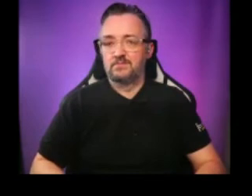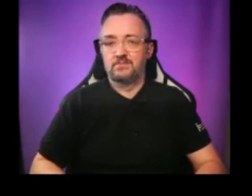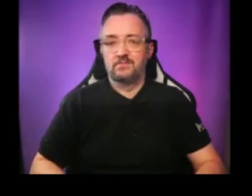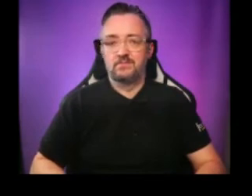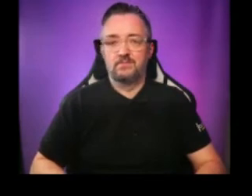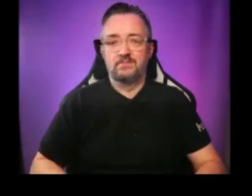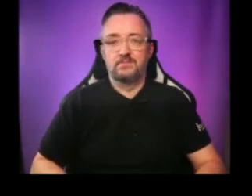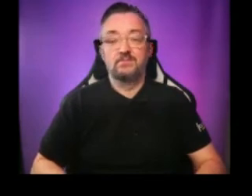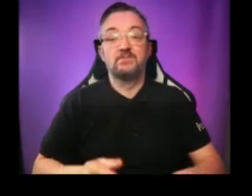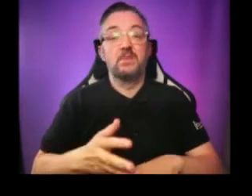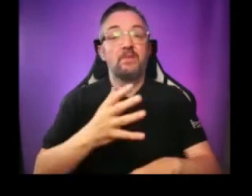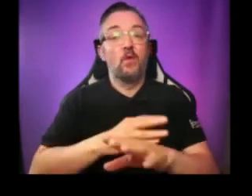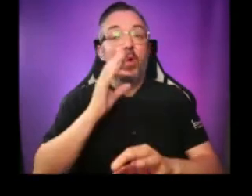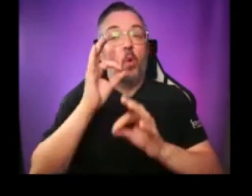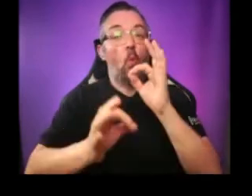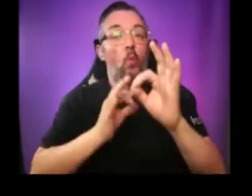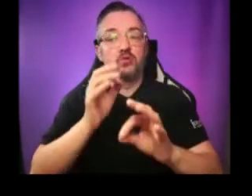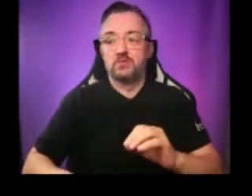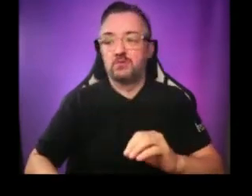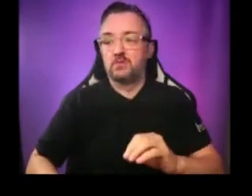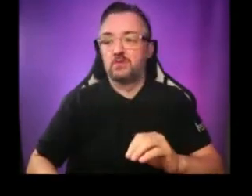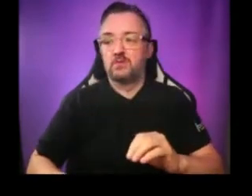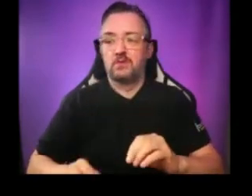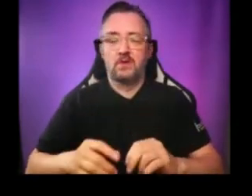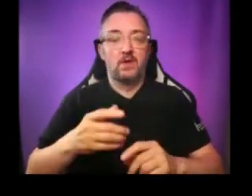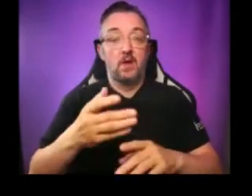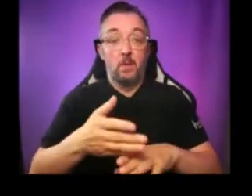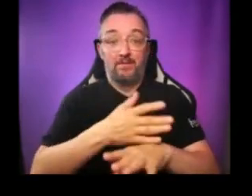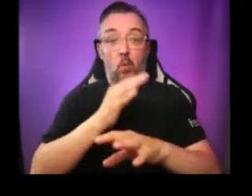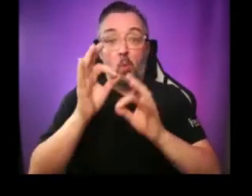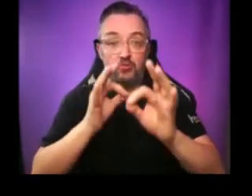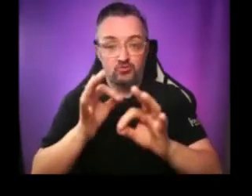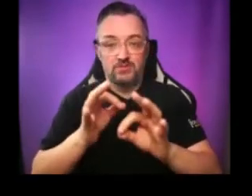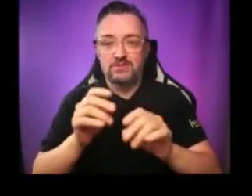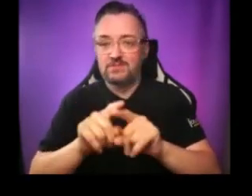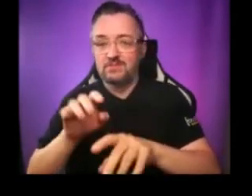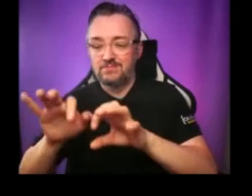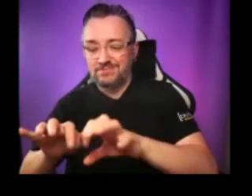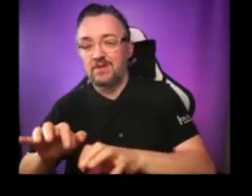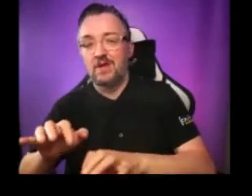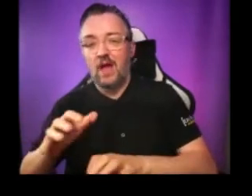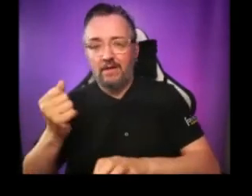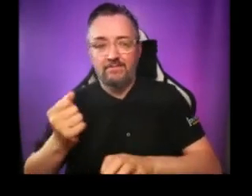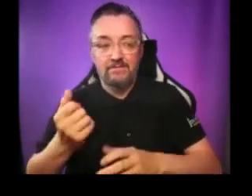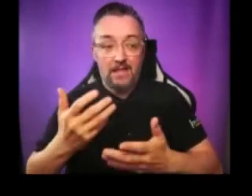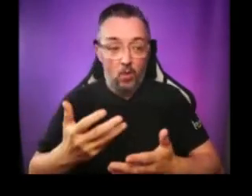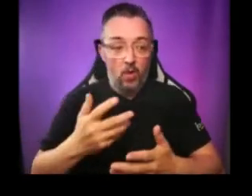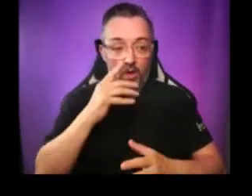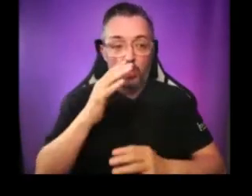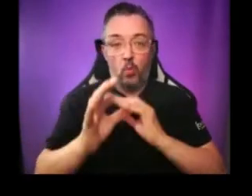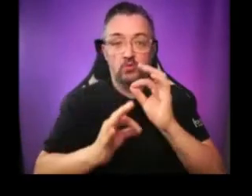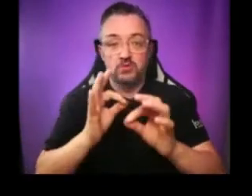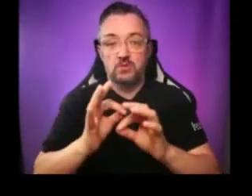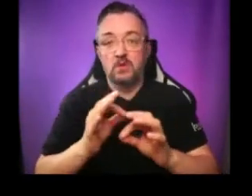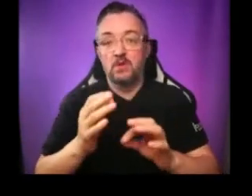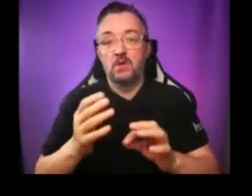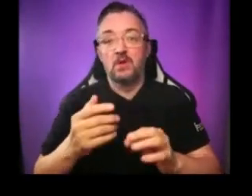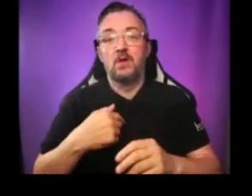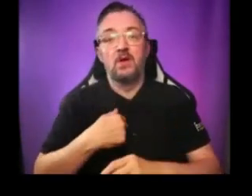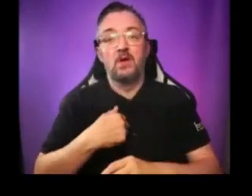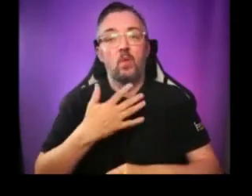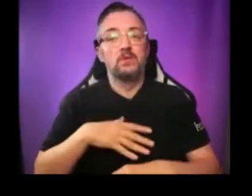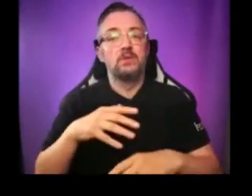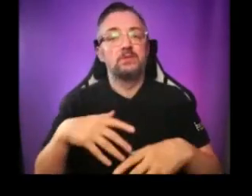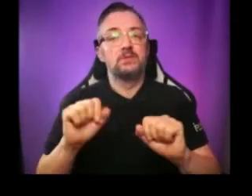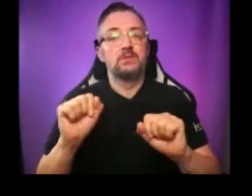and please do keep your questions coming in online, those watching at home. We've got time for some questions now. But General, and I want to start off with